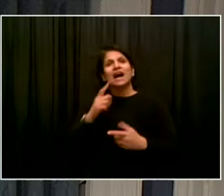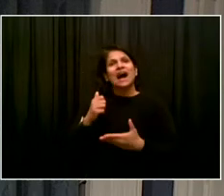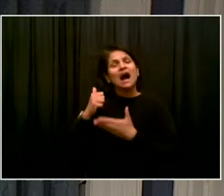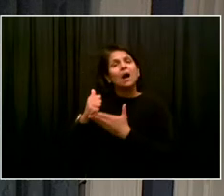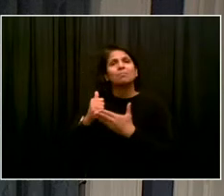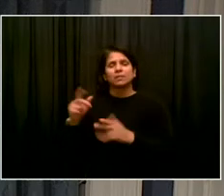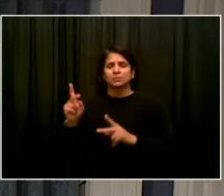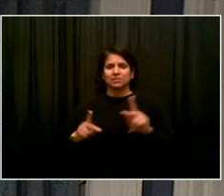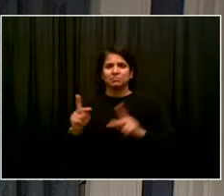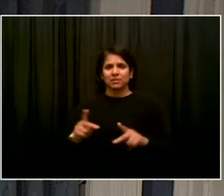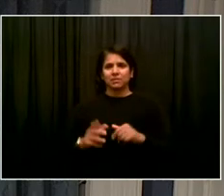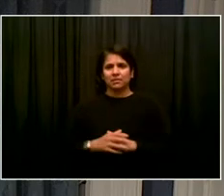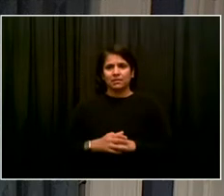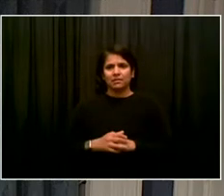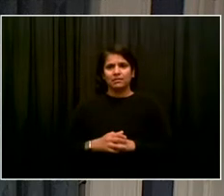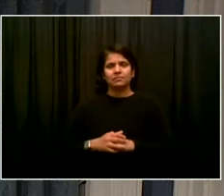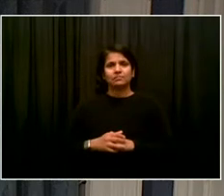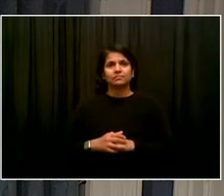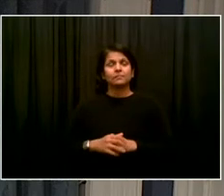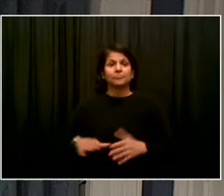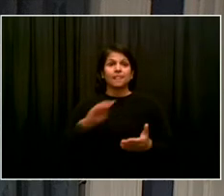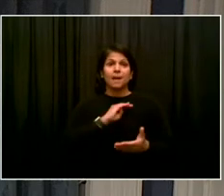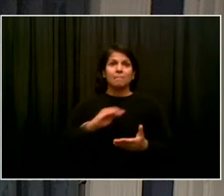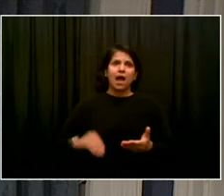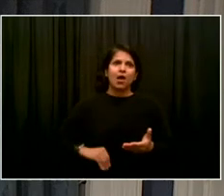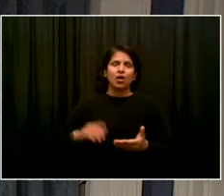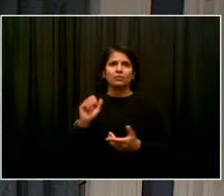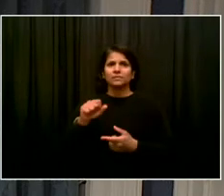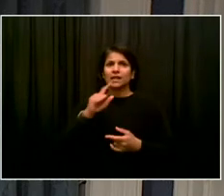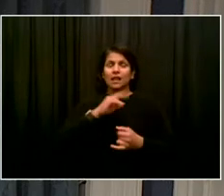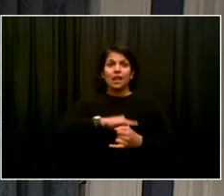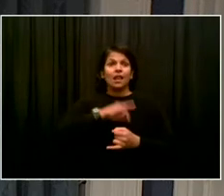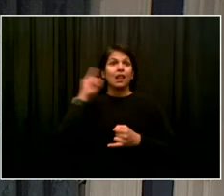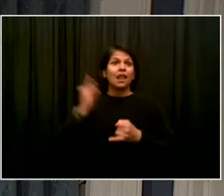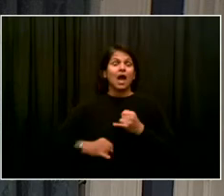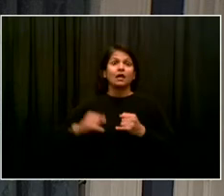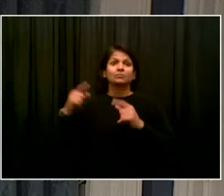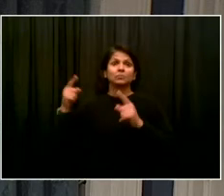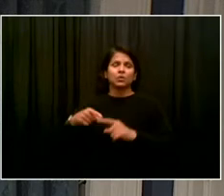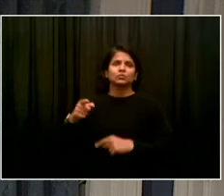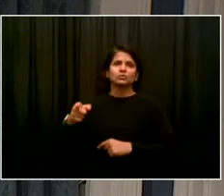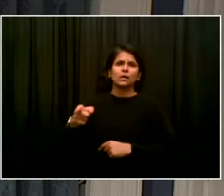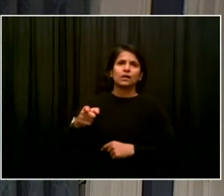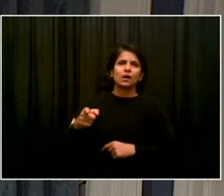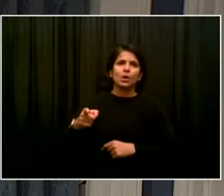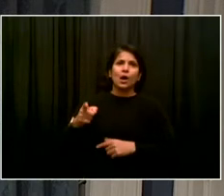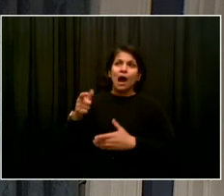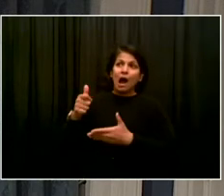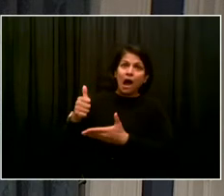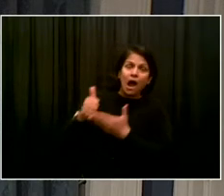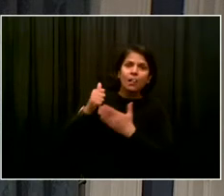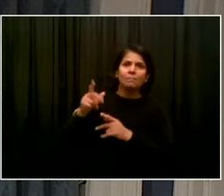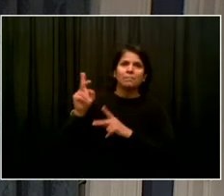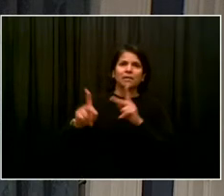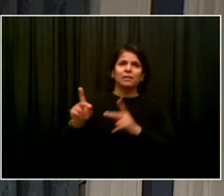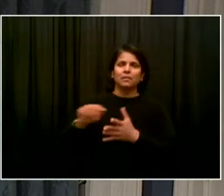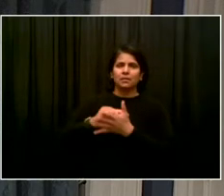point, there's a lot of ways you've made lives better, but sometimes it's just the sheer